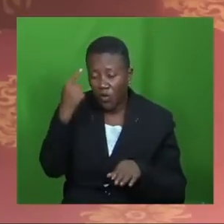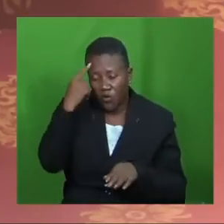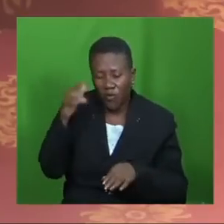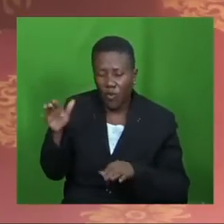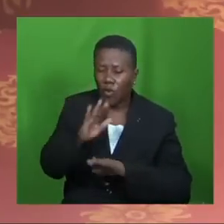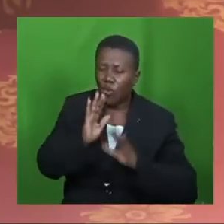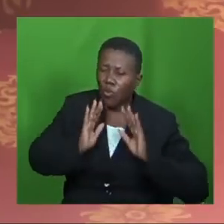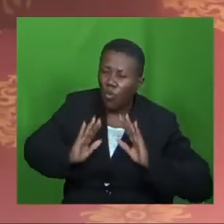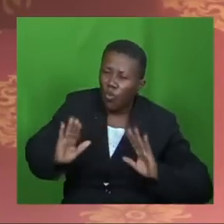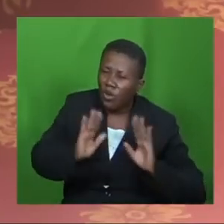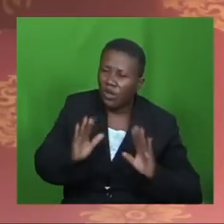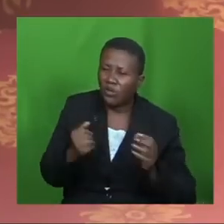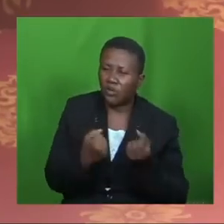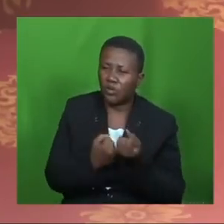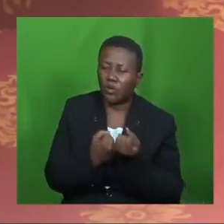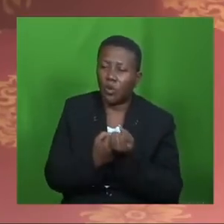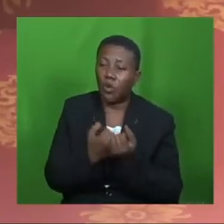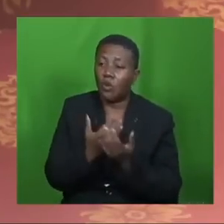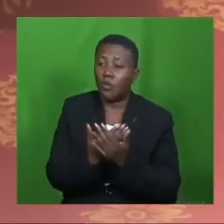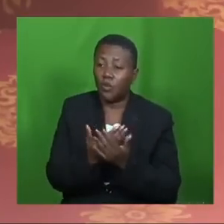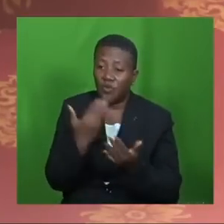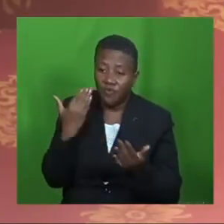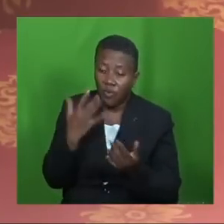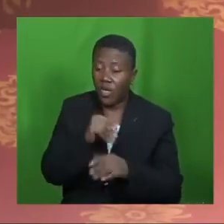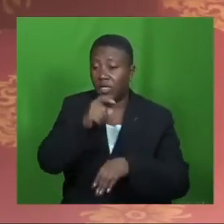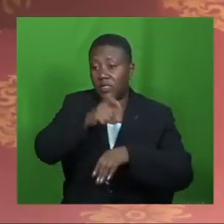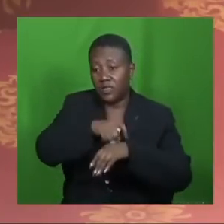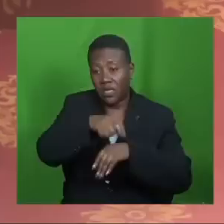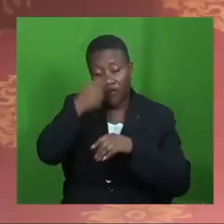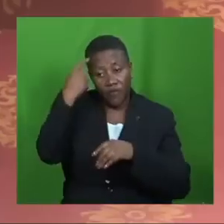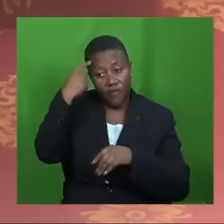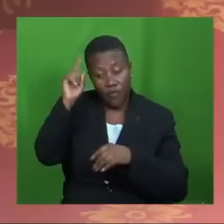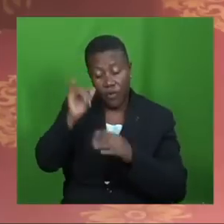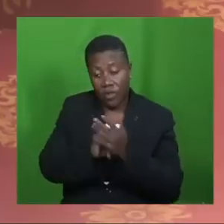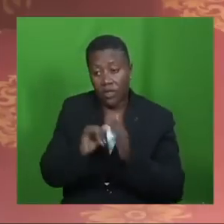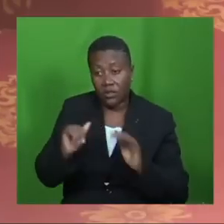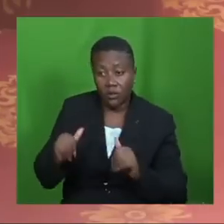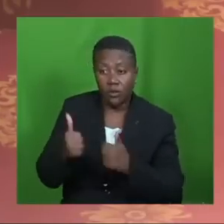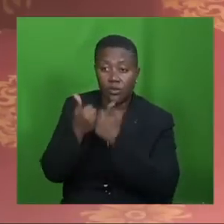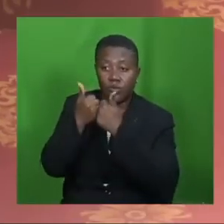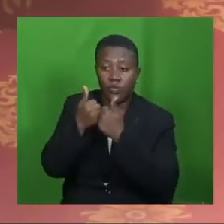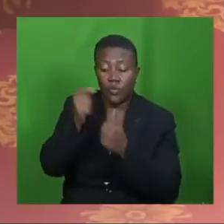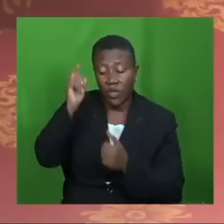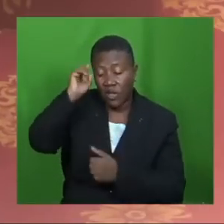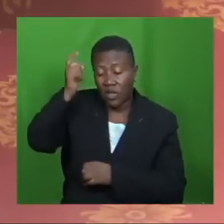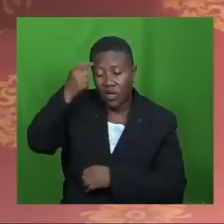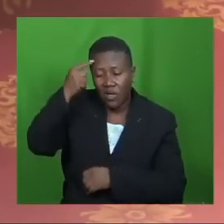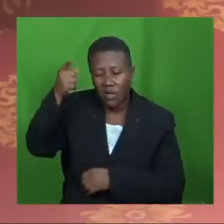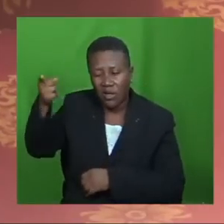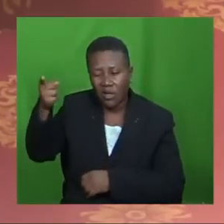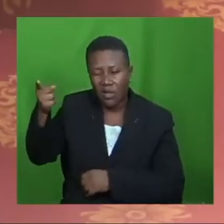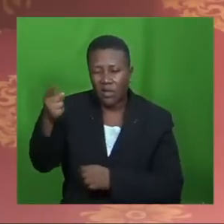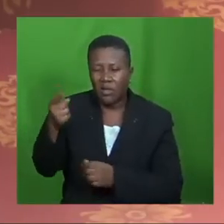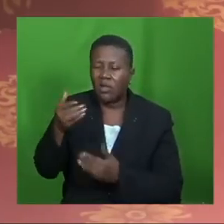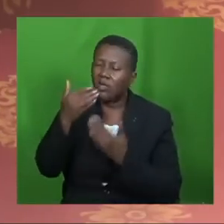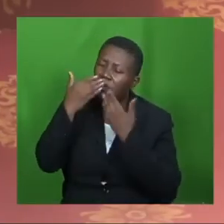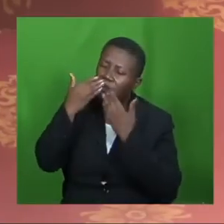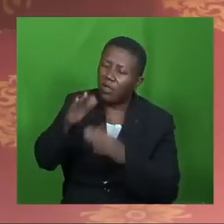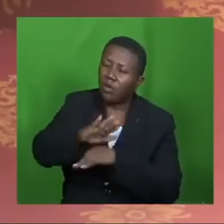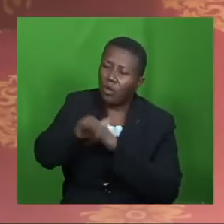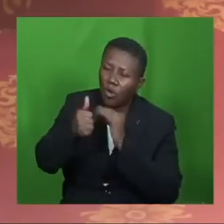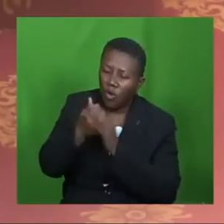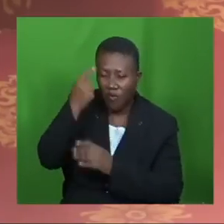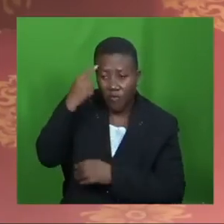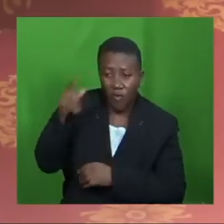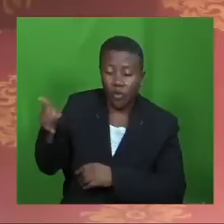support before, during the tournament. Finally, Mr. Speaker, government is grateful to all Ghanaians for the united and patriotic manner we